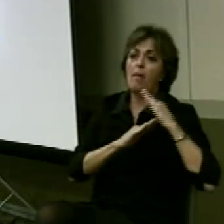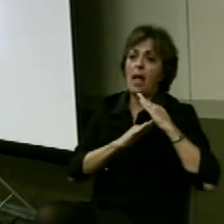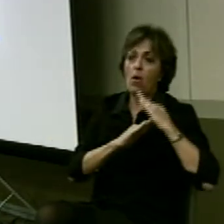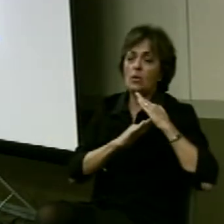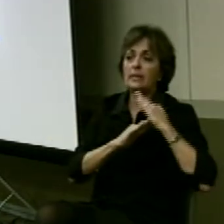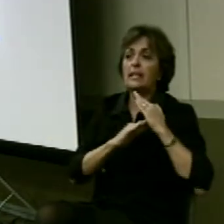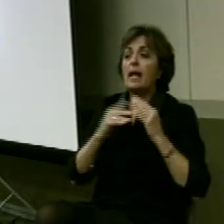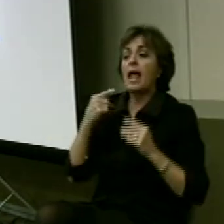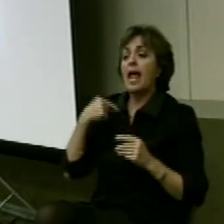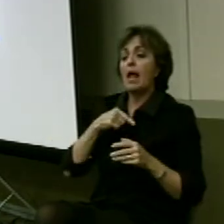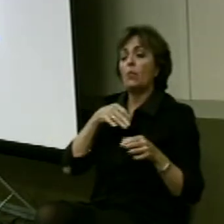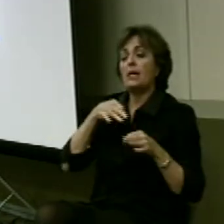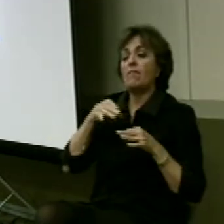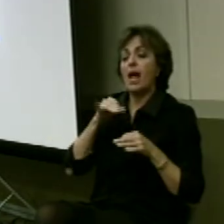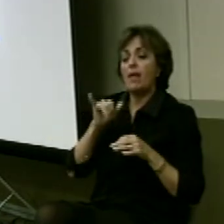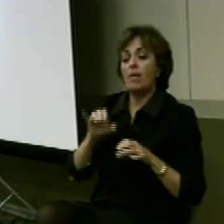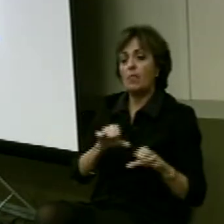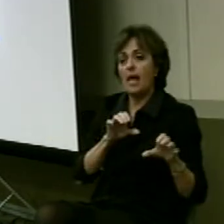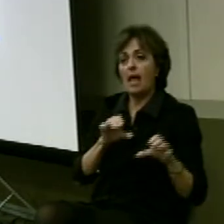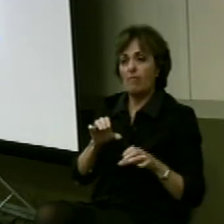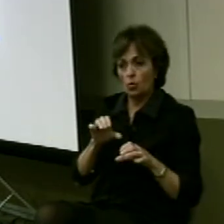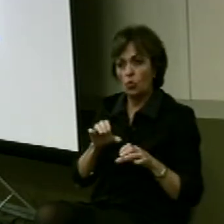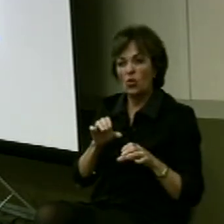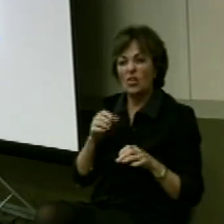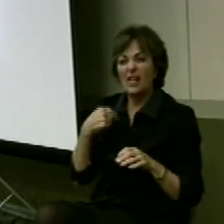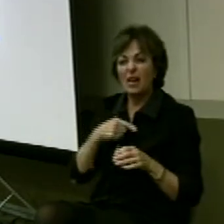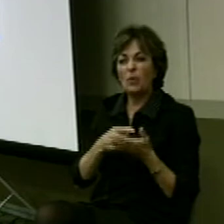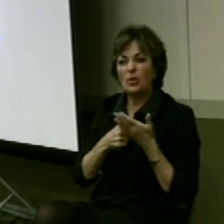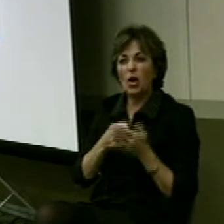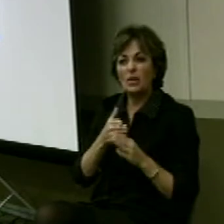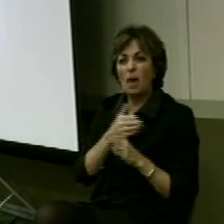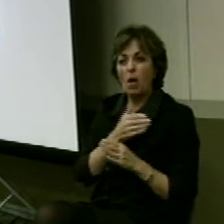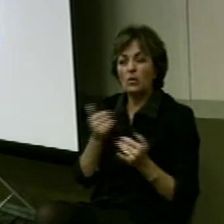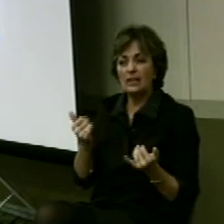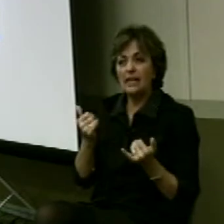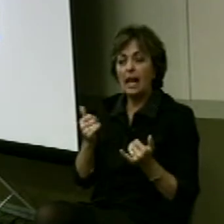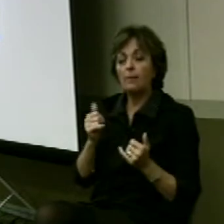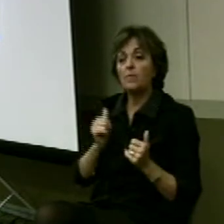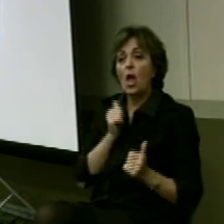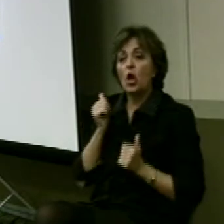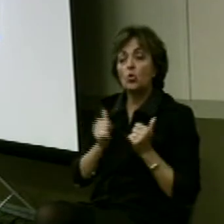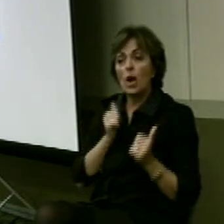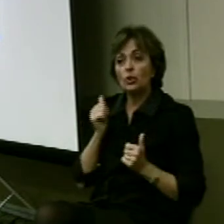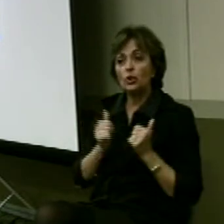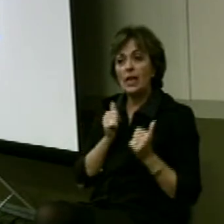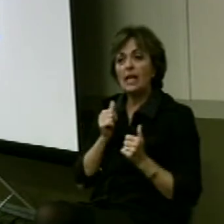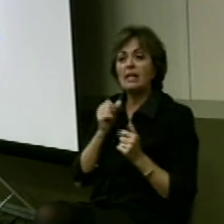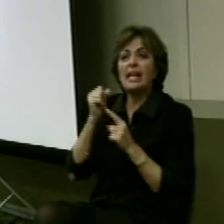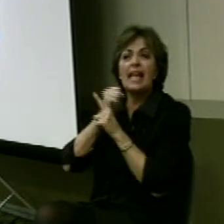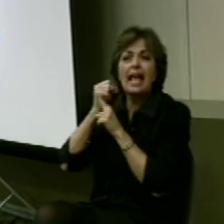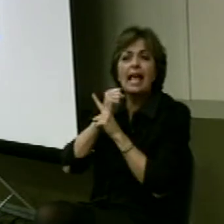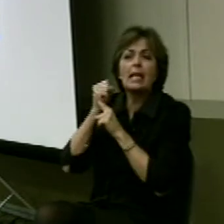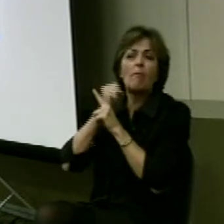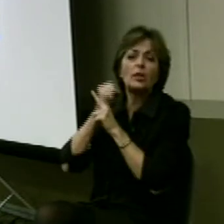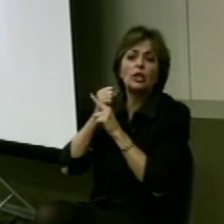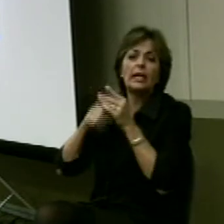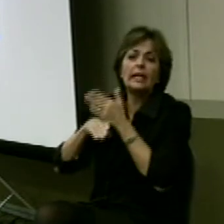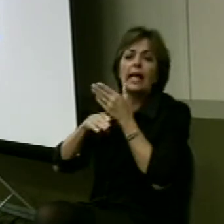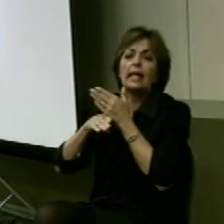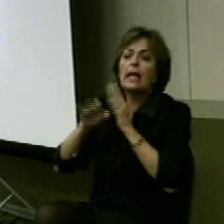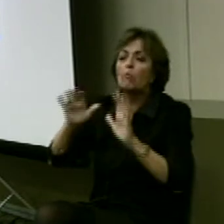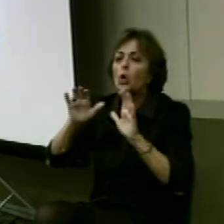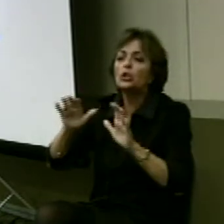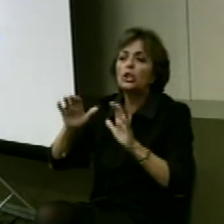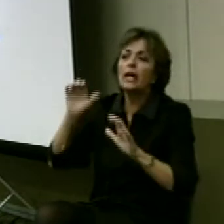timeouts. And then what we also did was we defined the behavior, like we talked about earlier today. Aggression